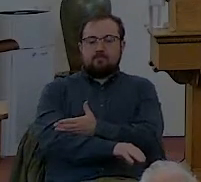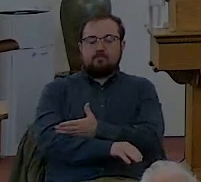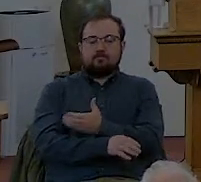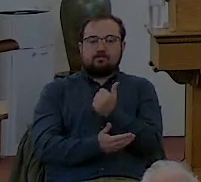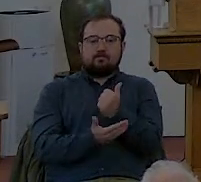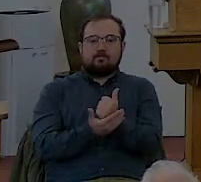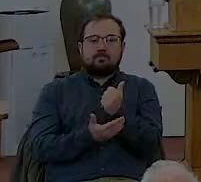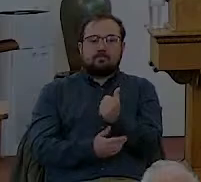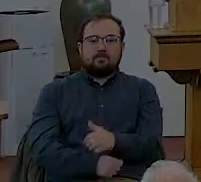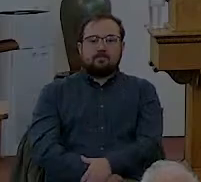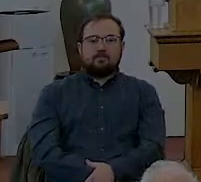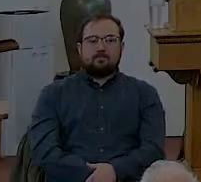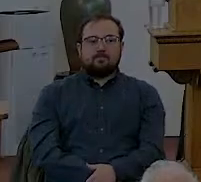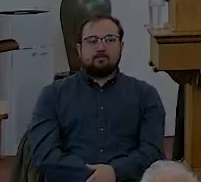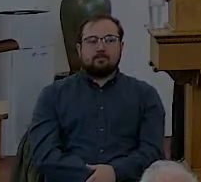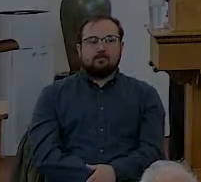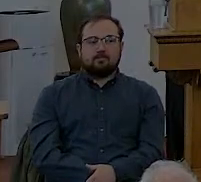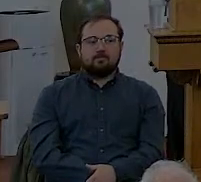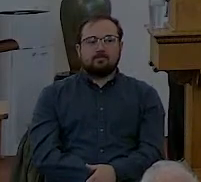Amen.